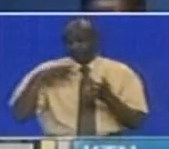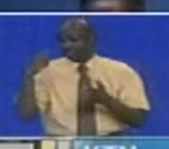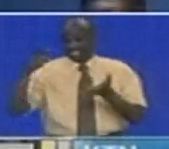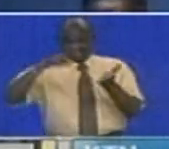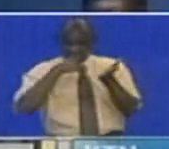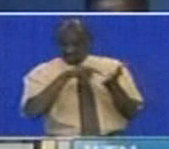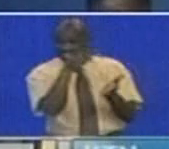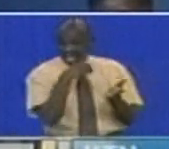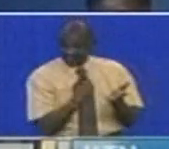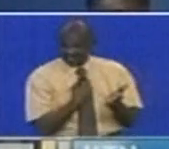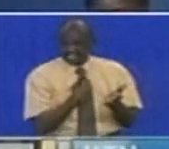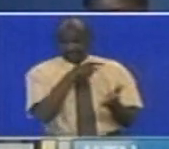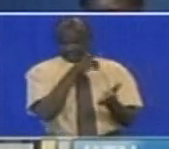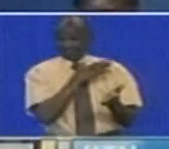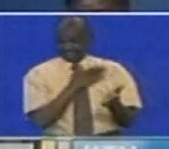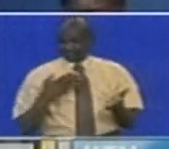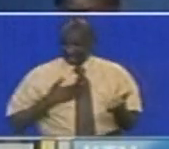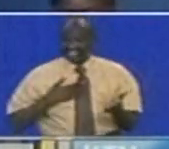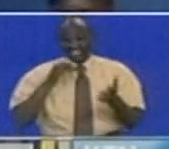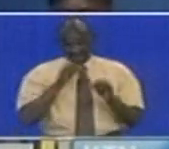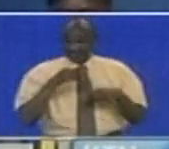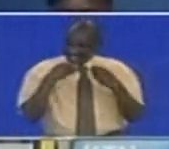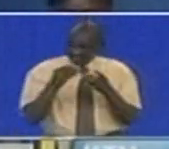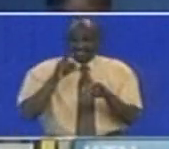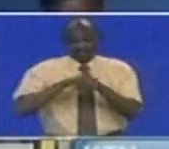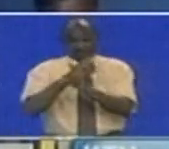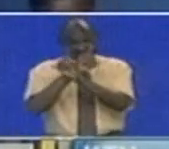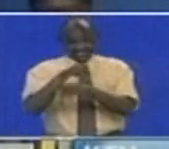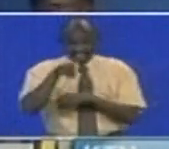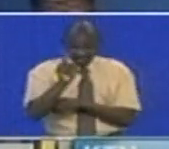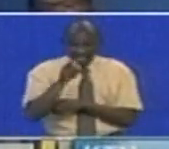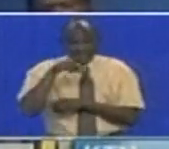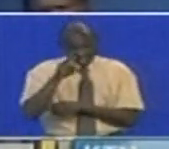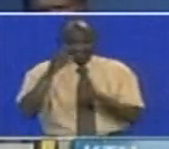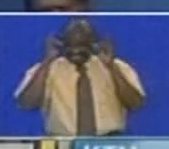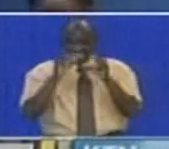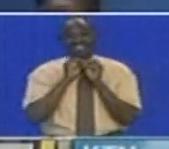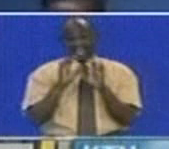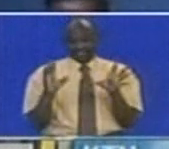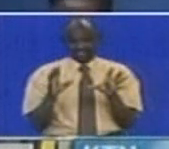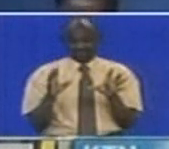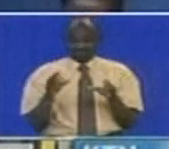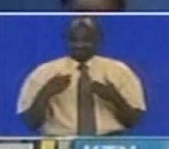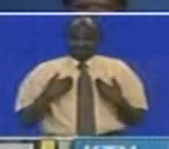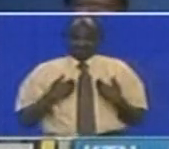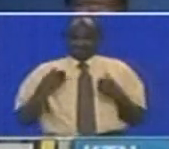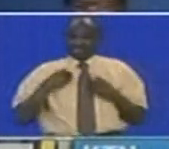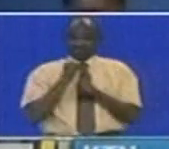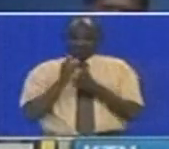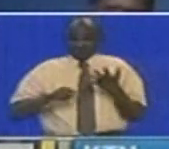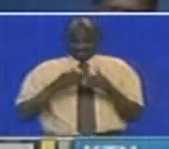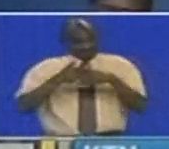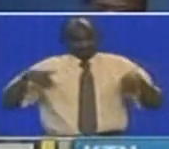wrongdoing, if he is given the chance to come and defend himself and he chooses not to, what else do I have